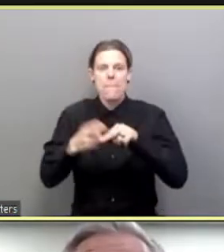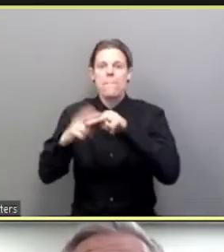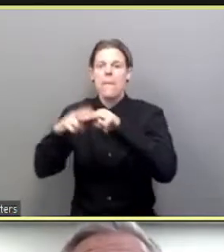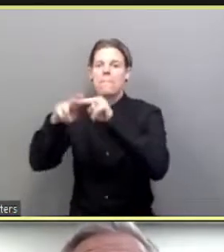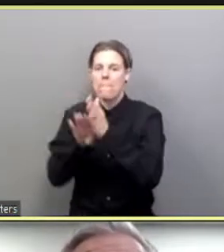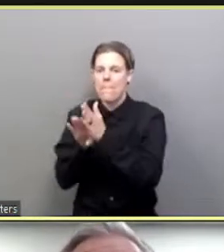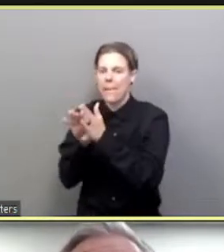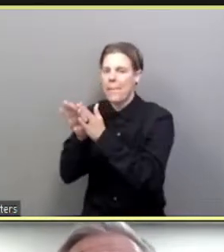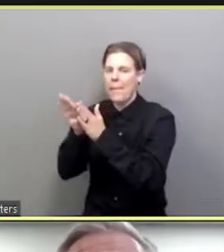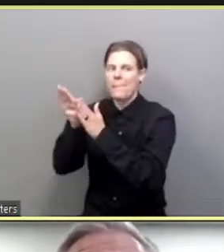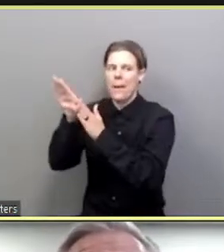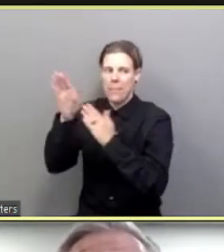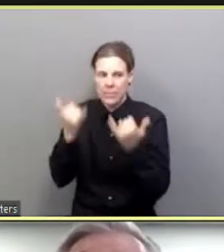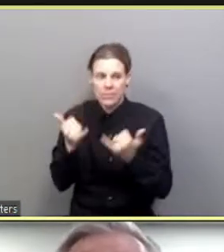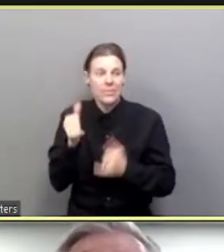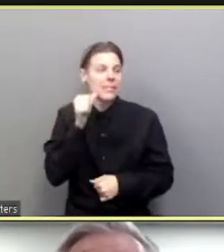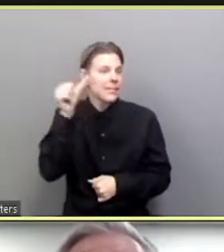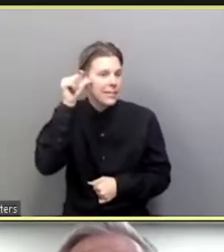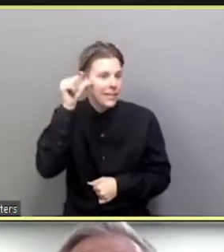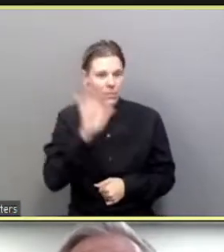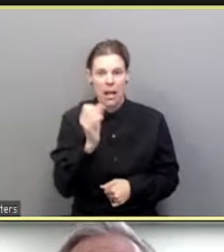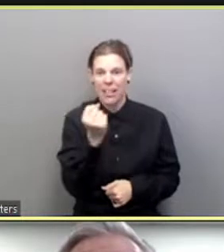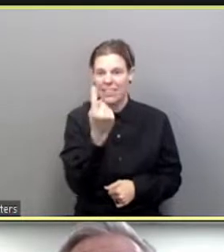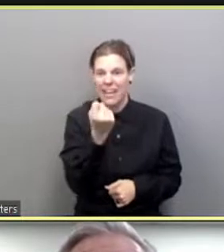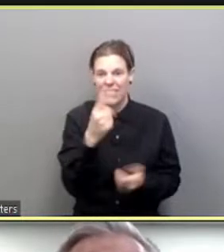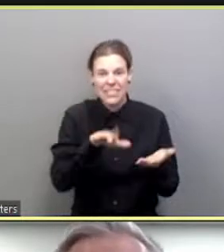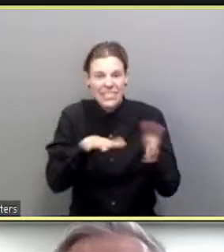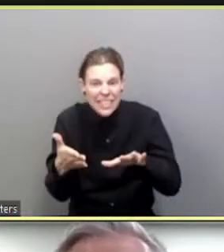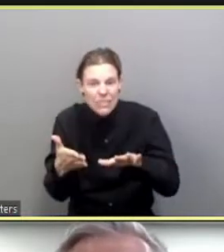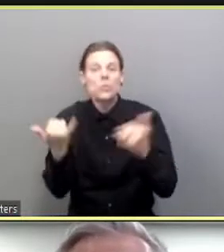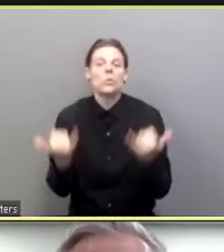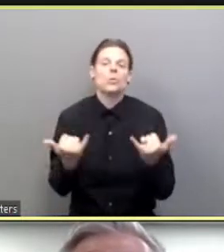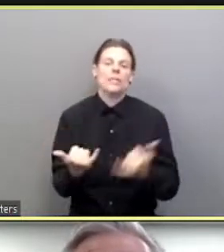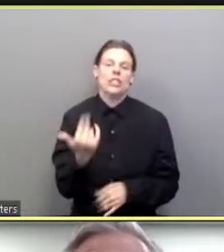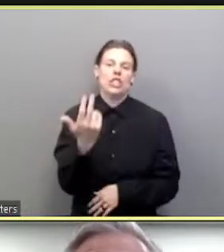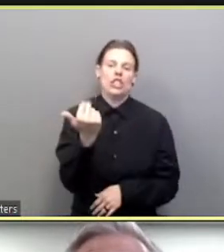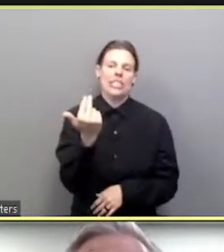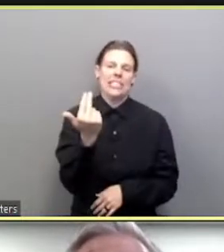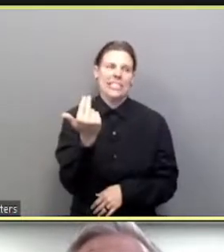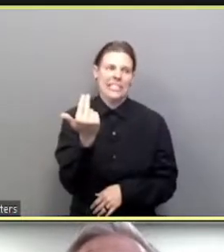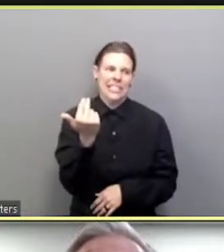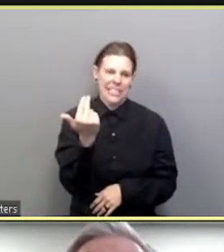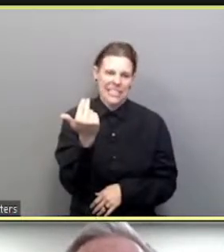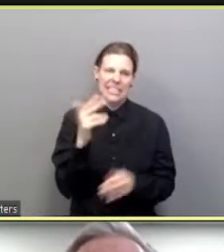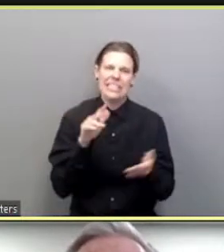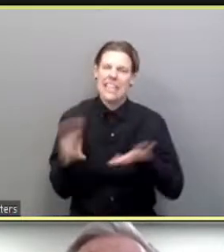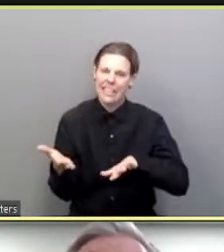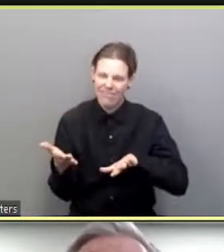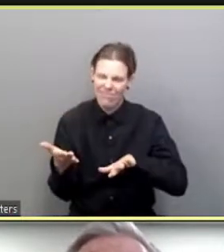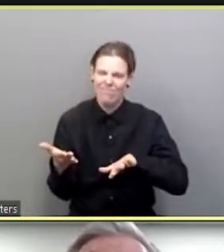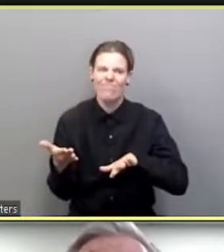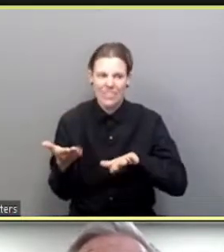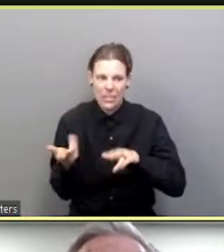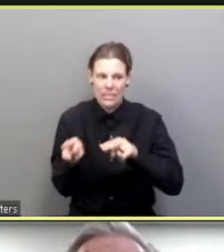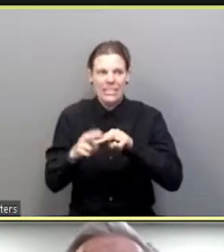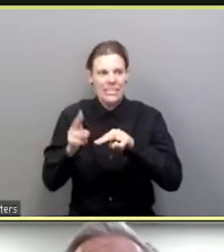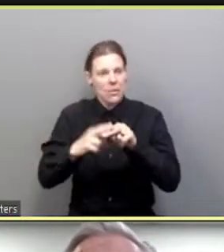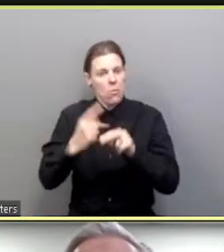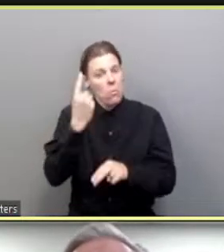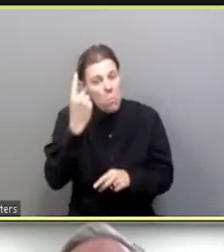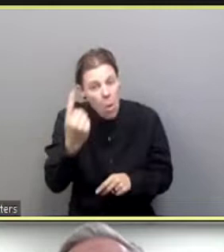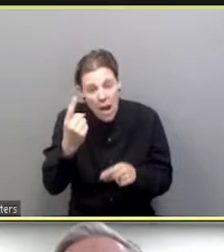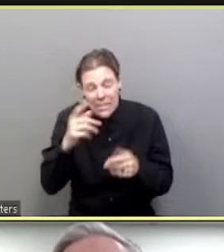11 deaths. Today, 13. One death is too many, and we're seeing far too many deaths. You can